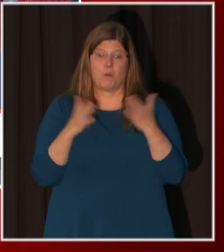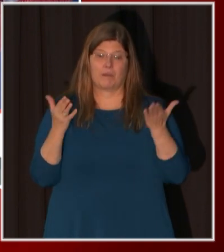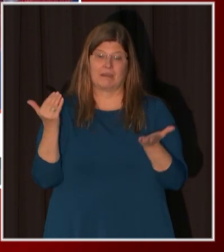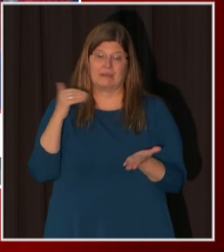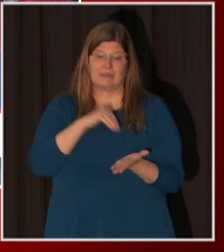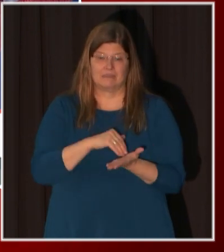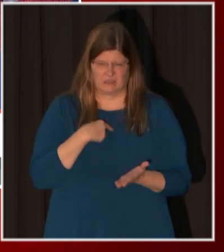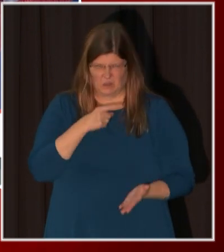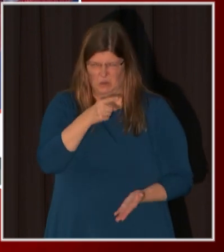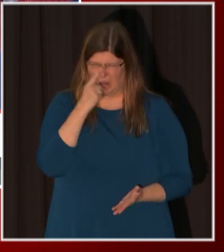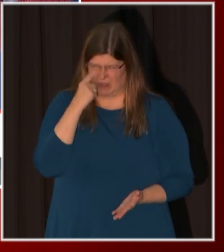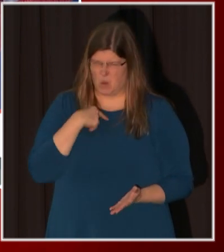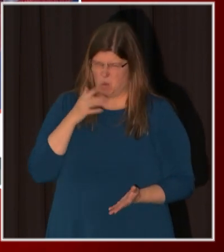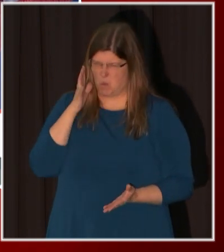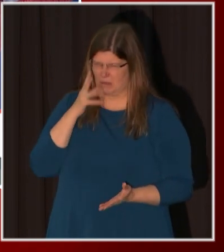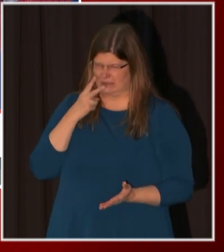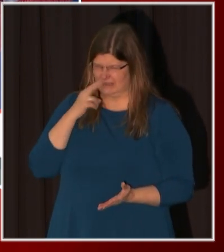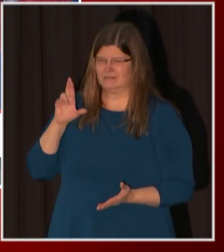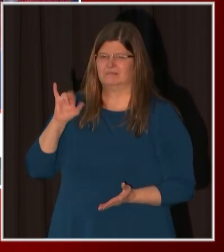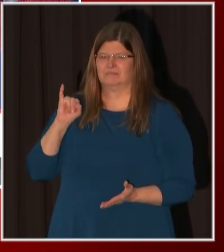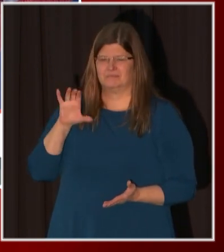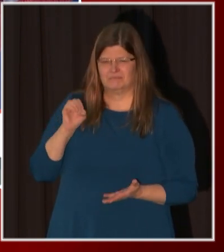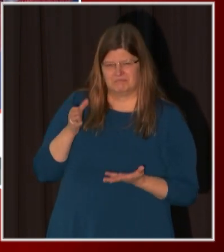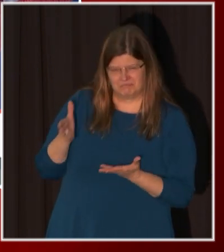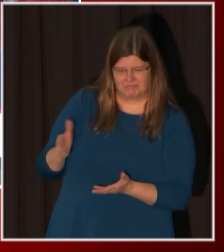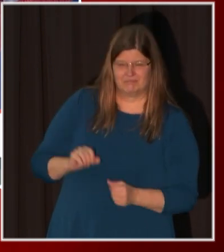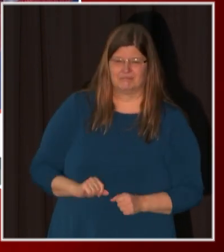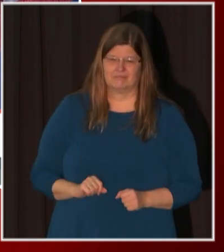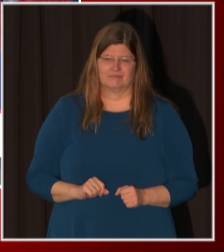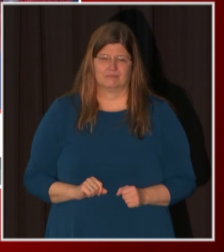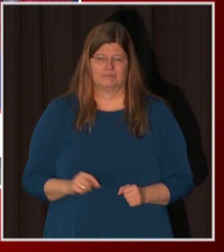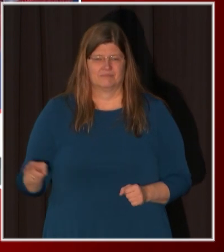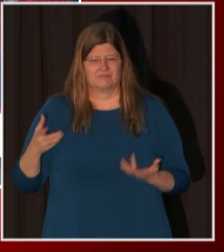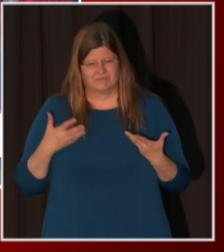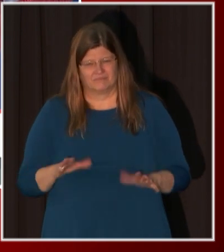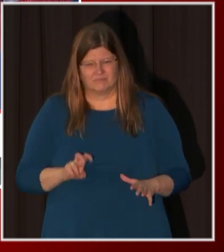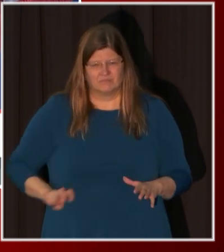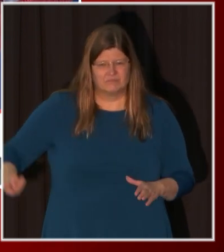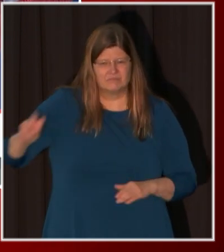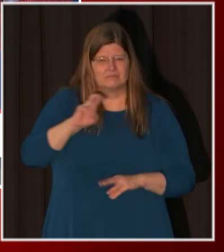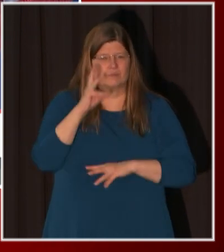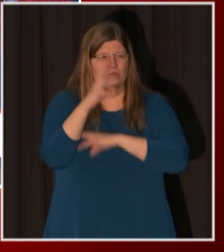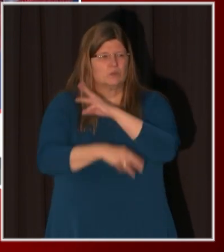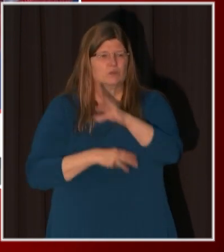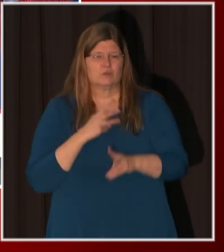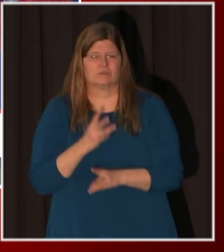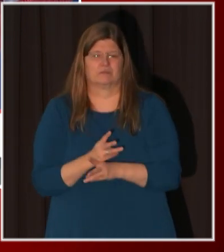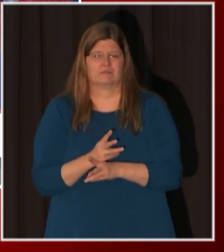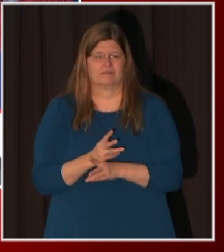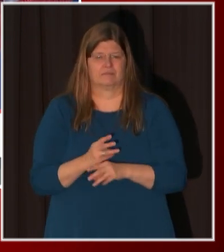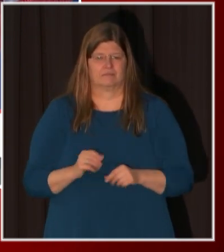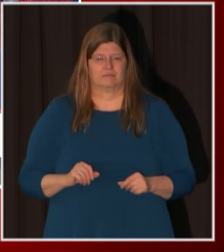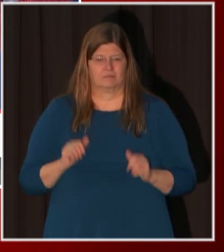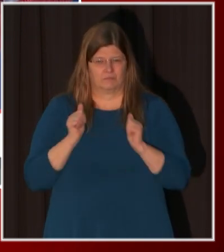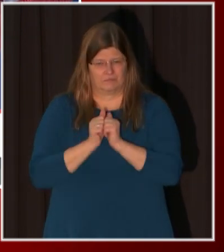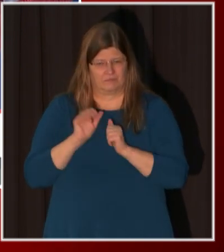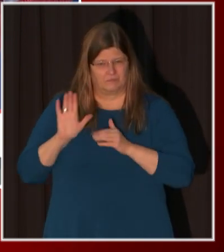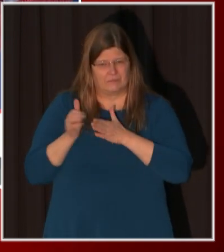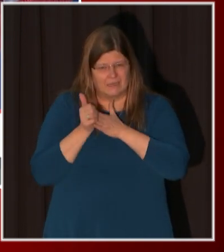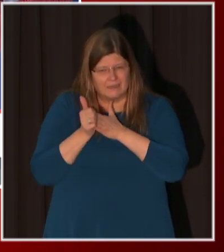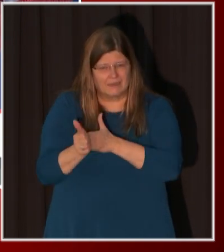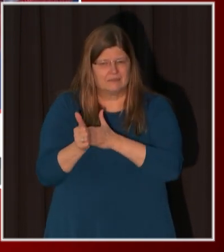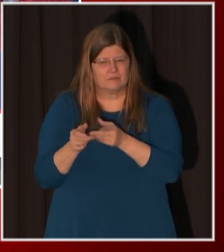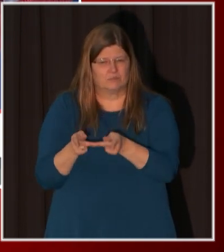as you know, has been around the world and in her leadership positions,